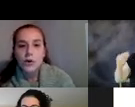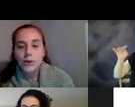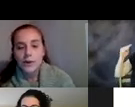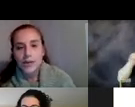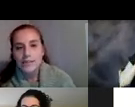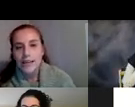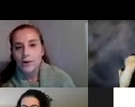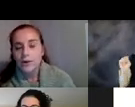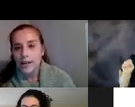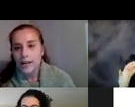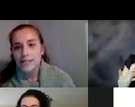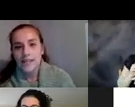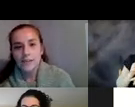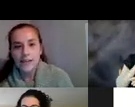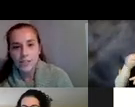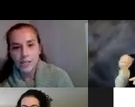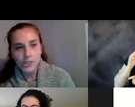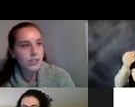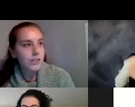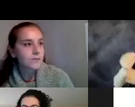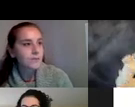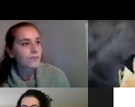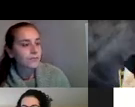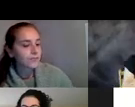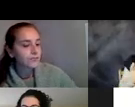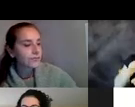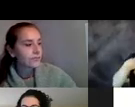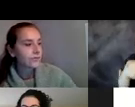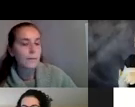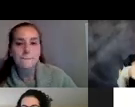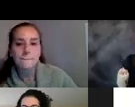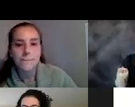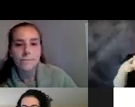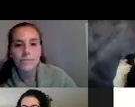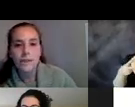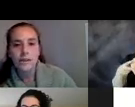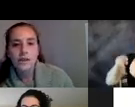issue overpayment as account credit instead of as change.